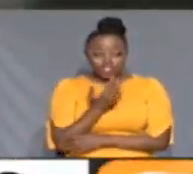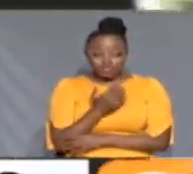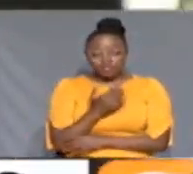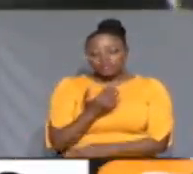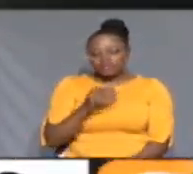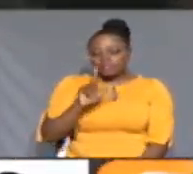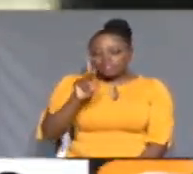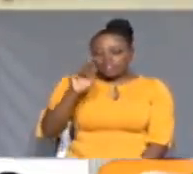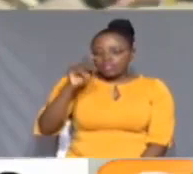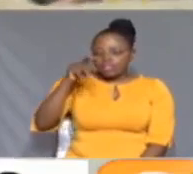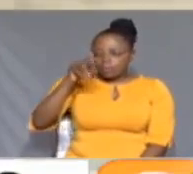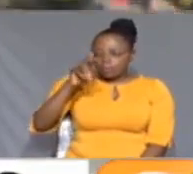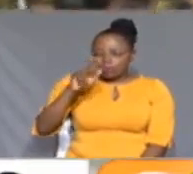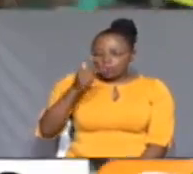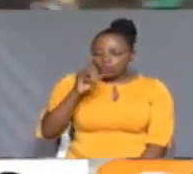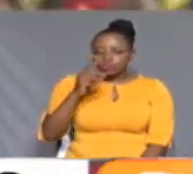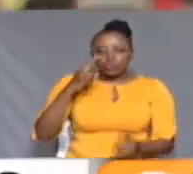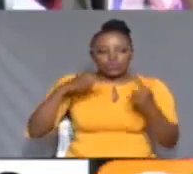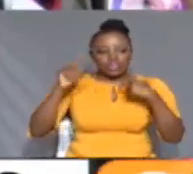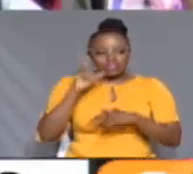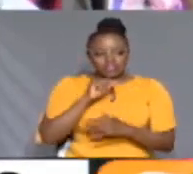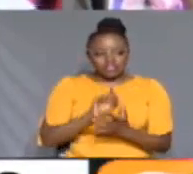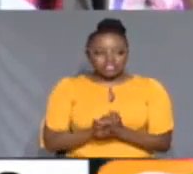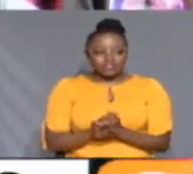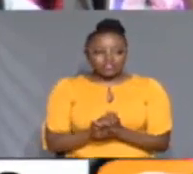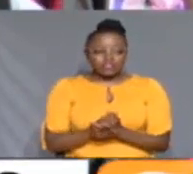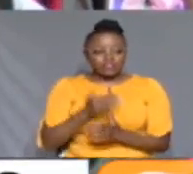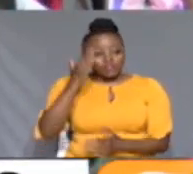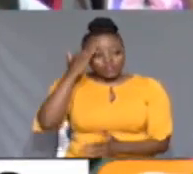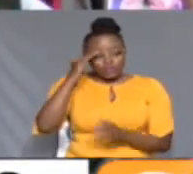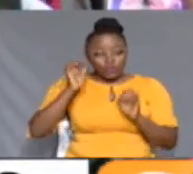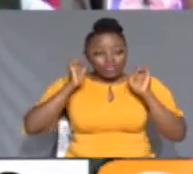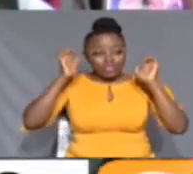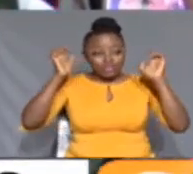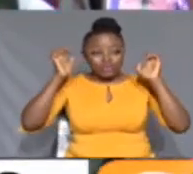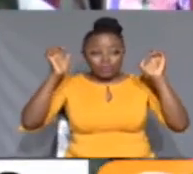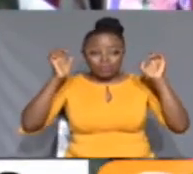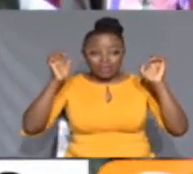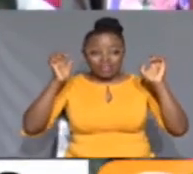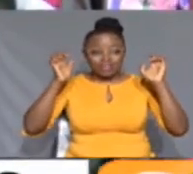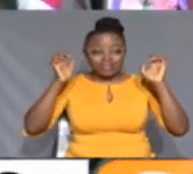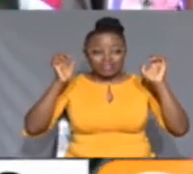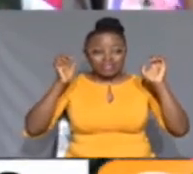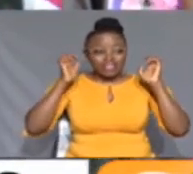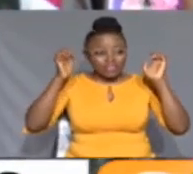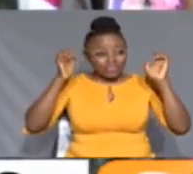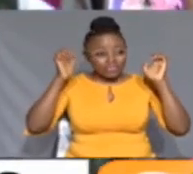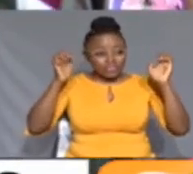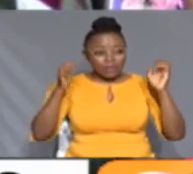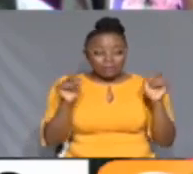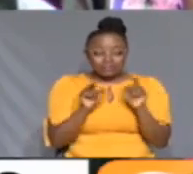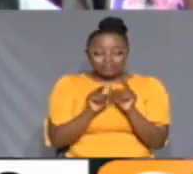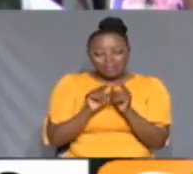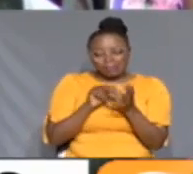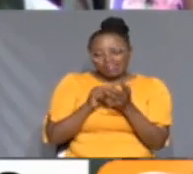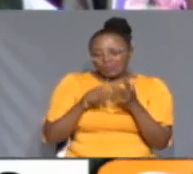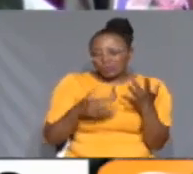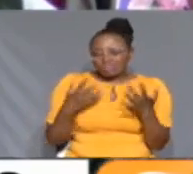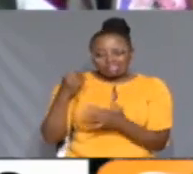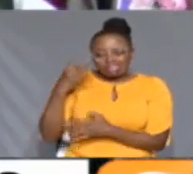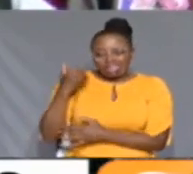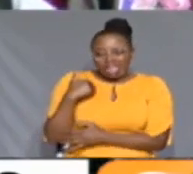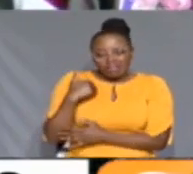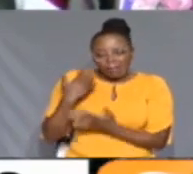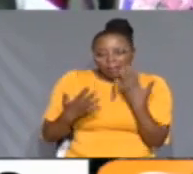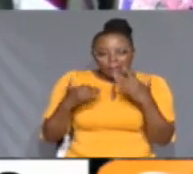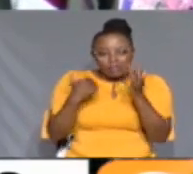Kipruto bagged a well-deserved bronze. As you know, Ethiopian is it really like a sprinting, so maybe that's